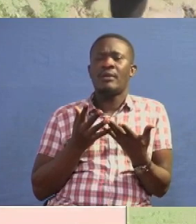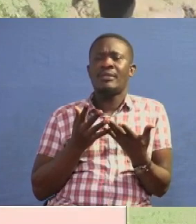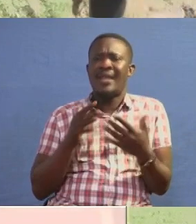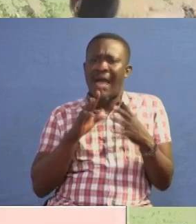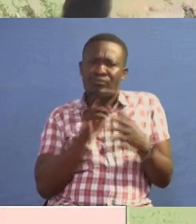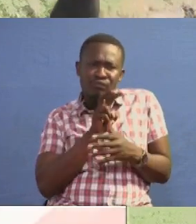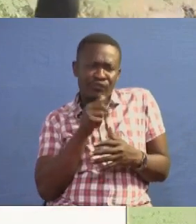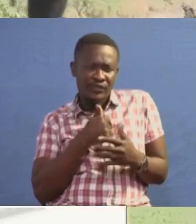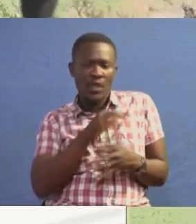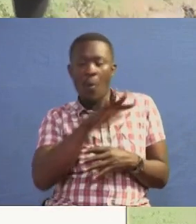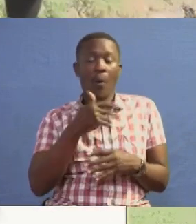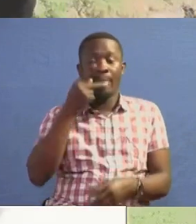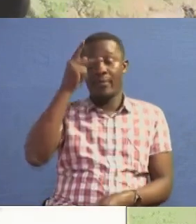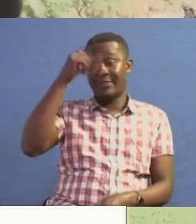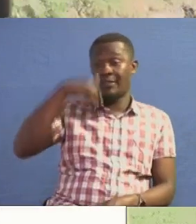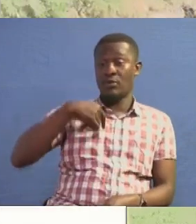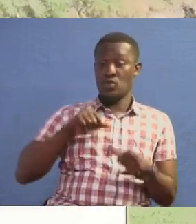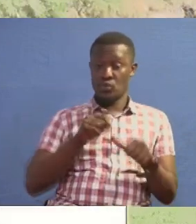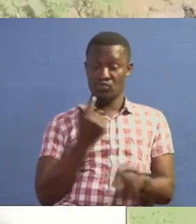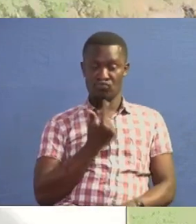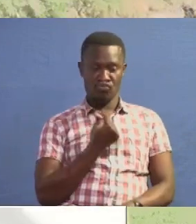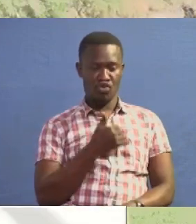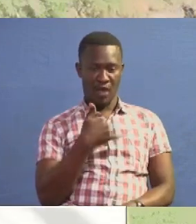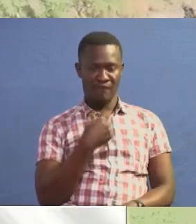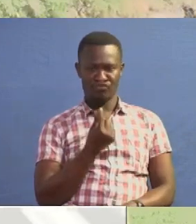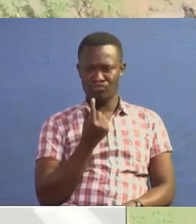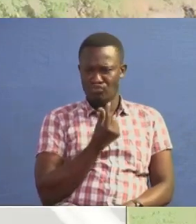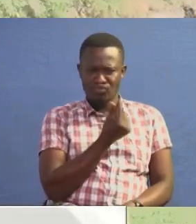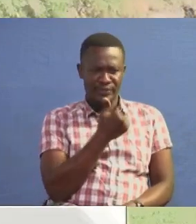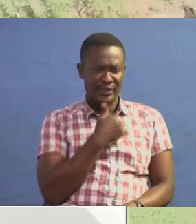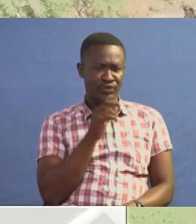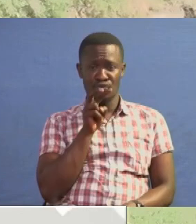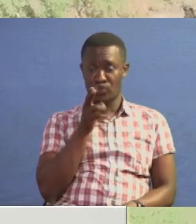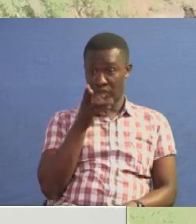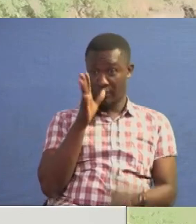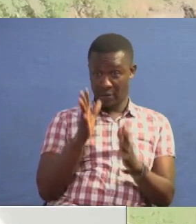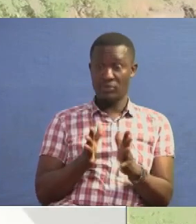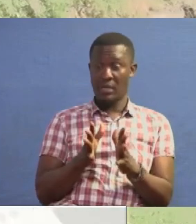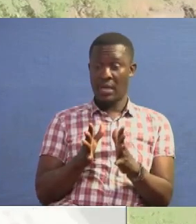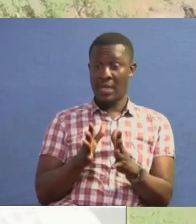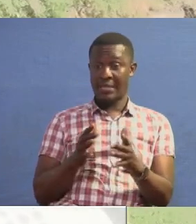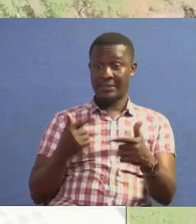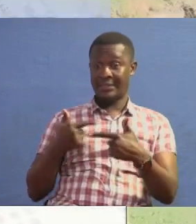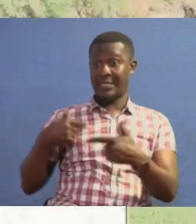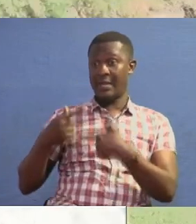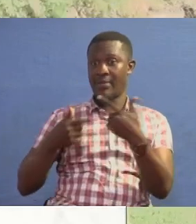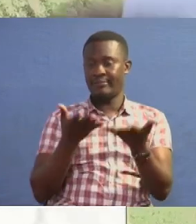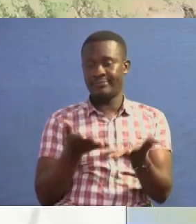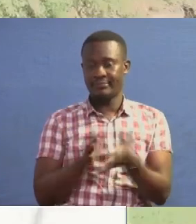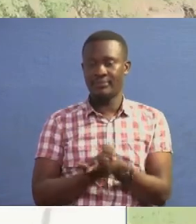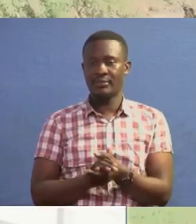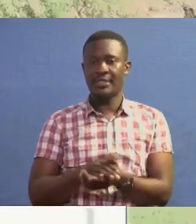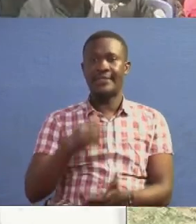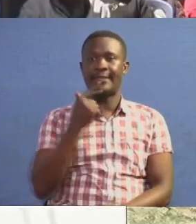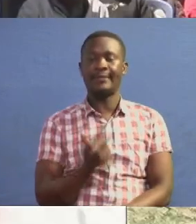anakaa wajua watasobata kulete unahisi tu kuna something dukuduku inakuonyesha huyu mtu bwana tangu aje hapa